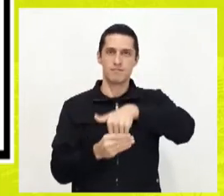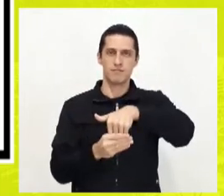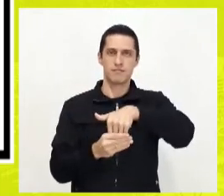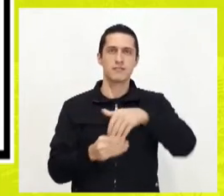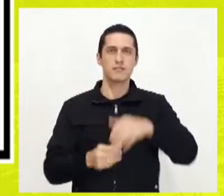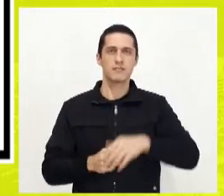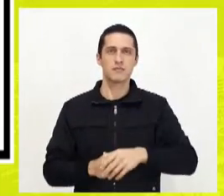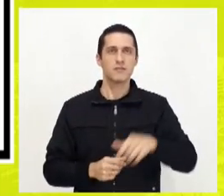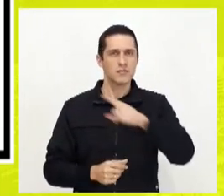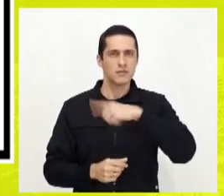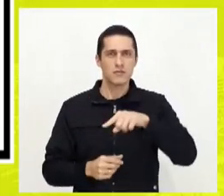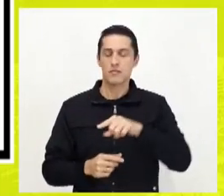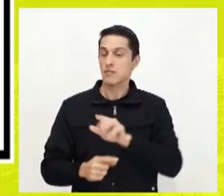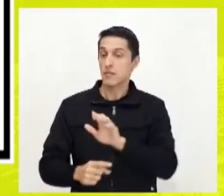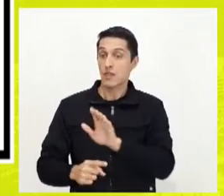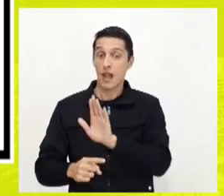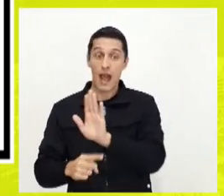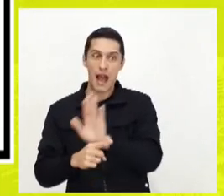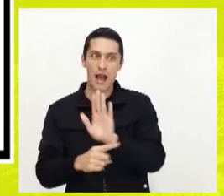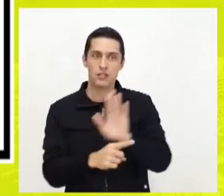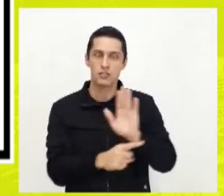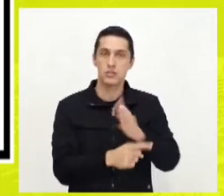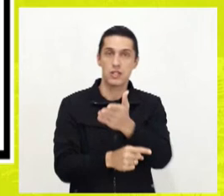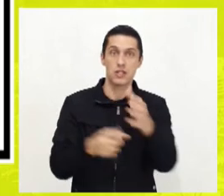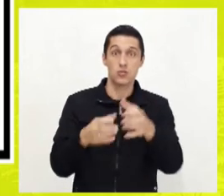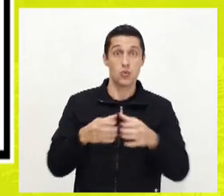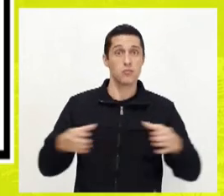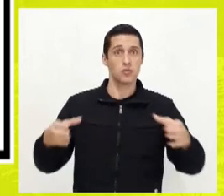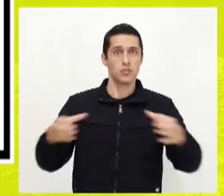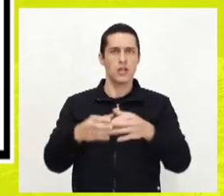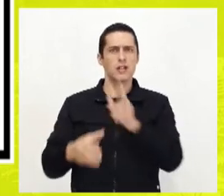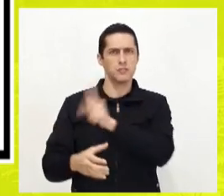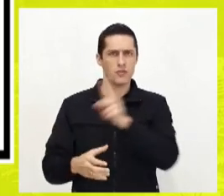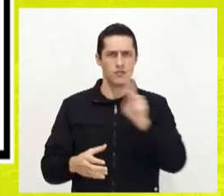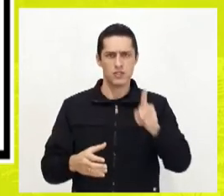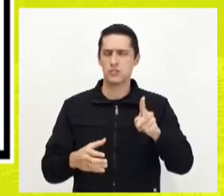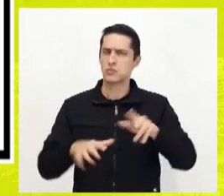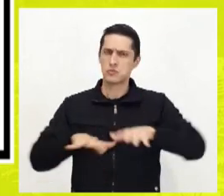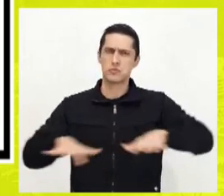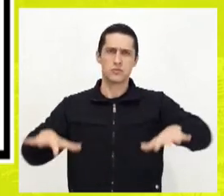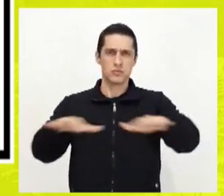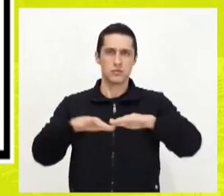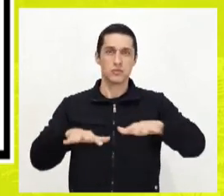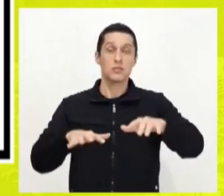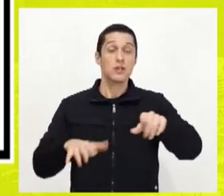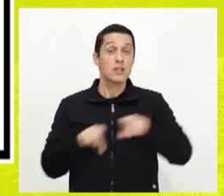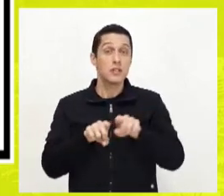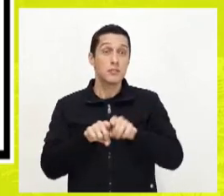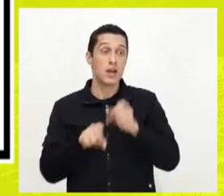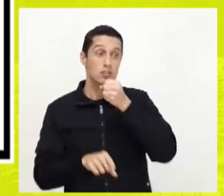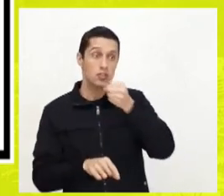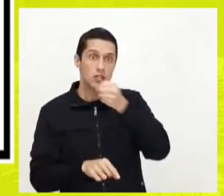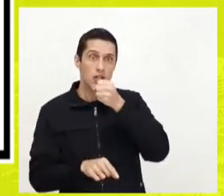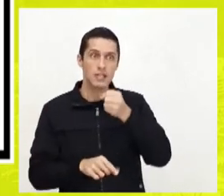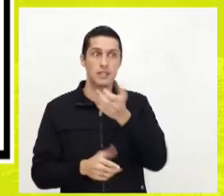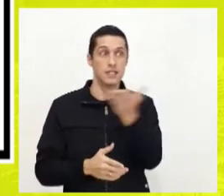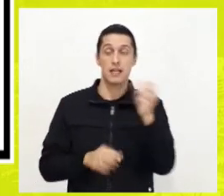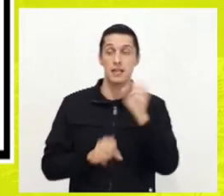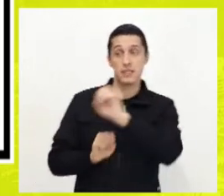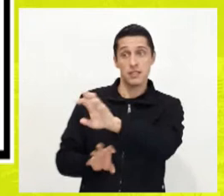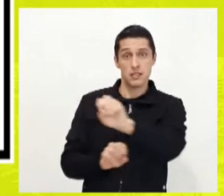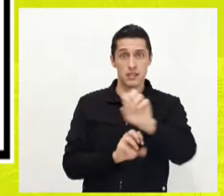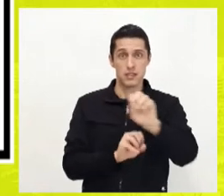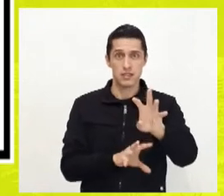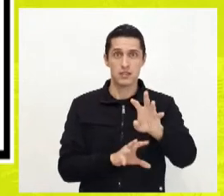tech centered organizations to support journalists and information verifiers during times where access to credible and viral verifiable